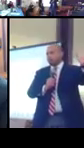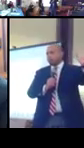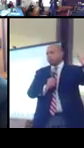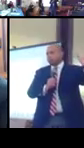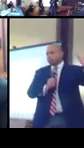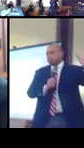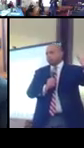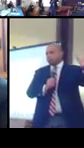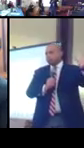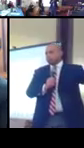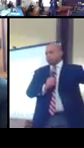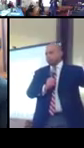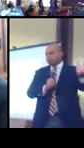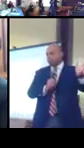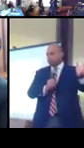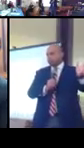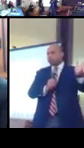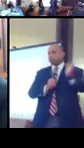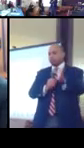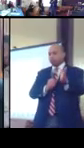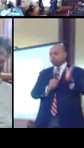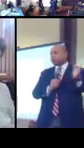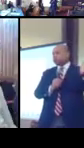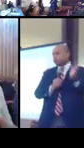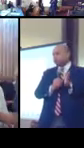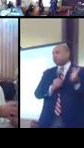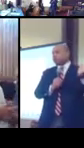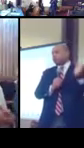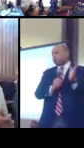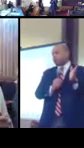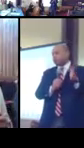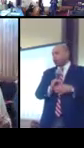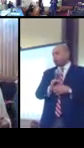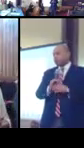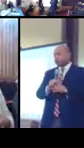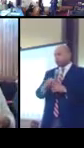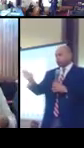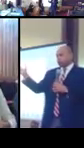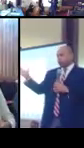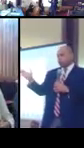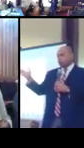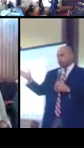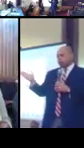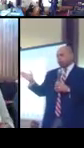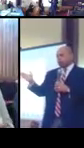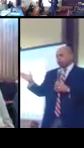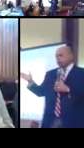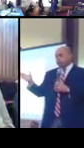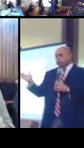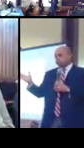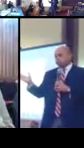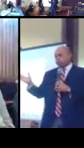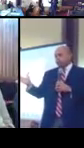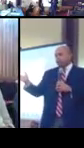a number of people in the city to communicate with neighborhood consistently, regularly. But there's also the need on the